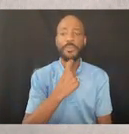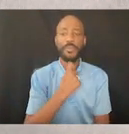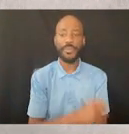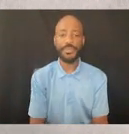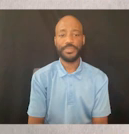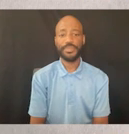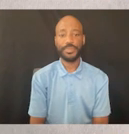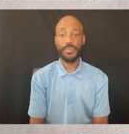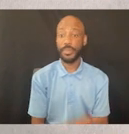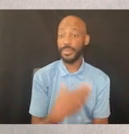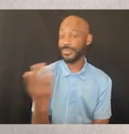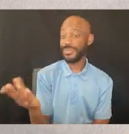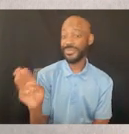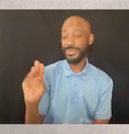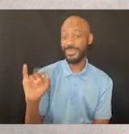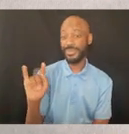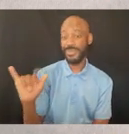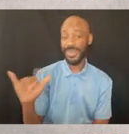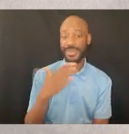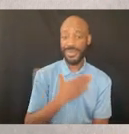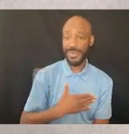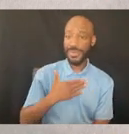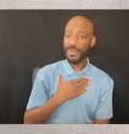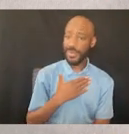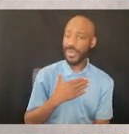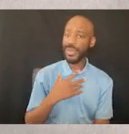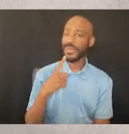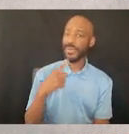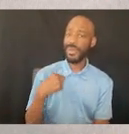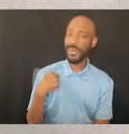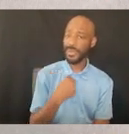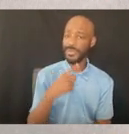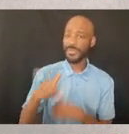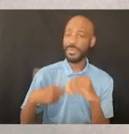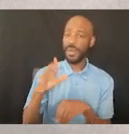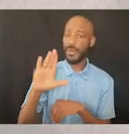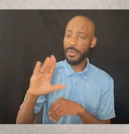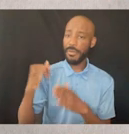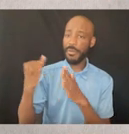Misty, would you like to come on and tell us a bit about your piece and about yourself?